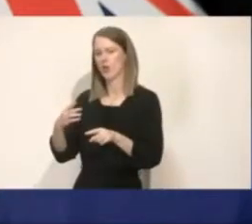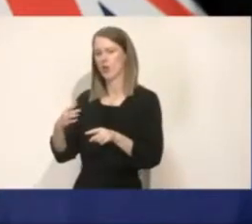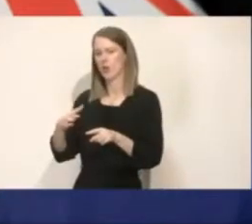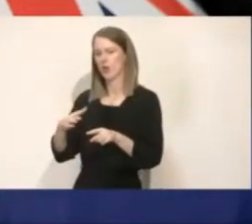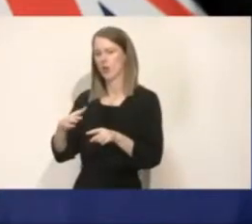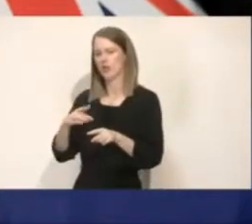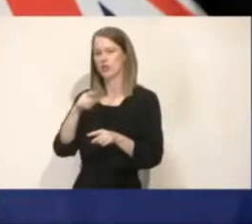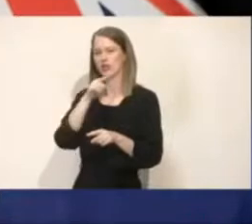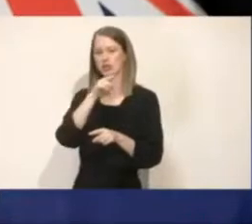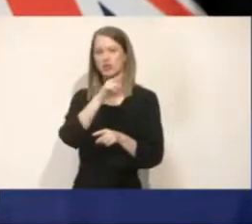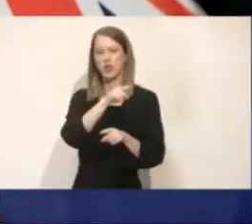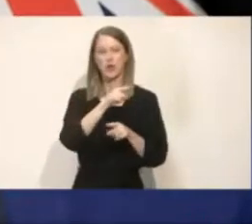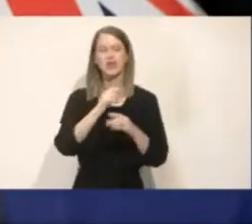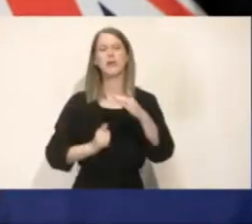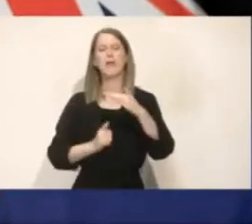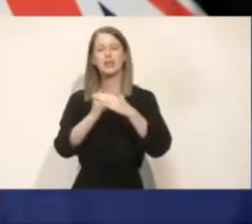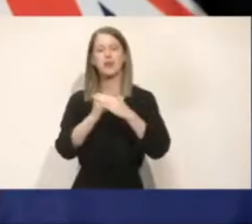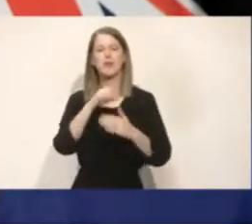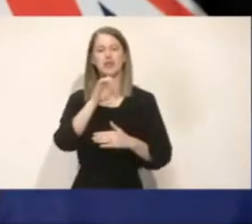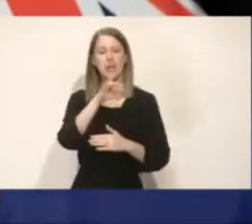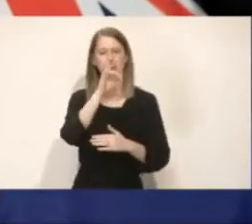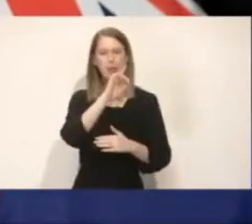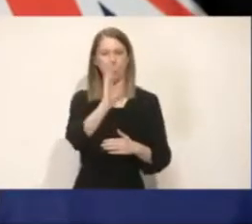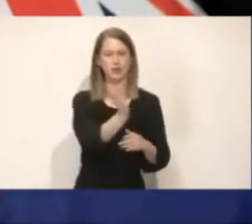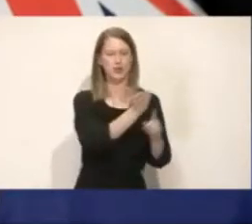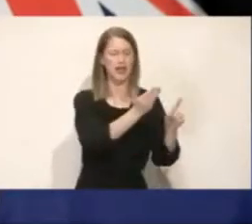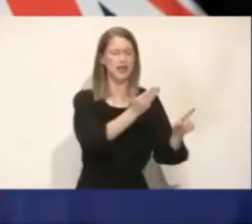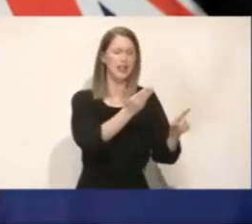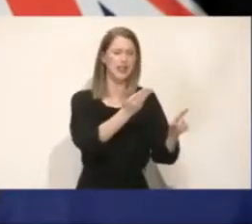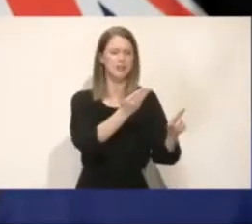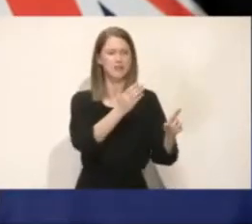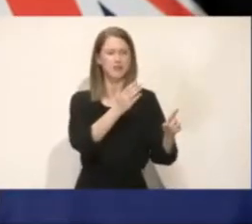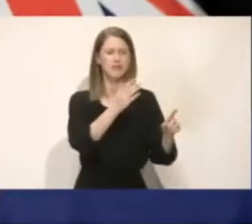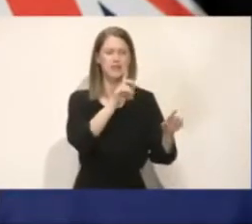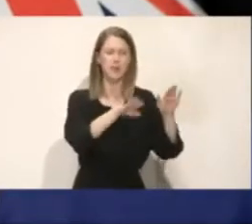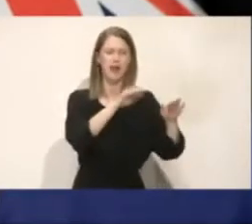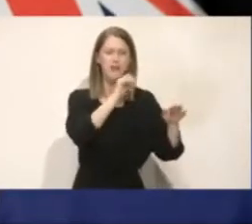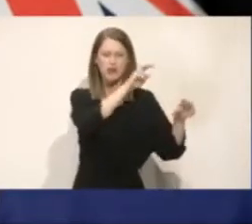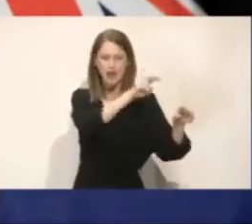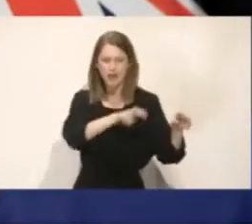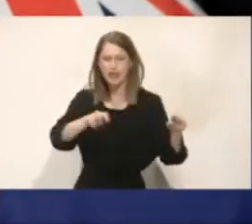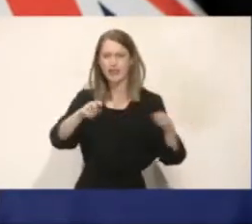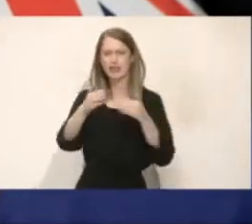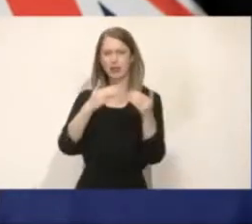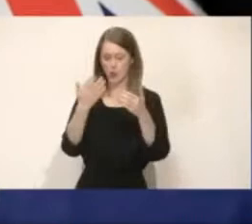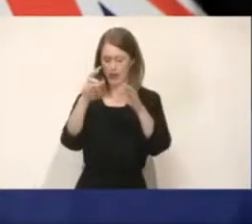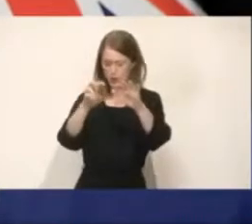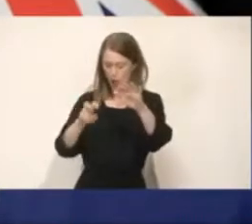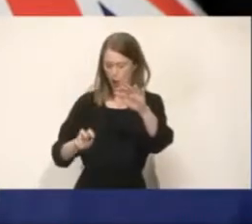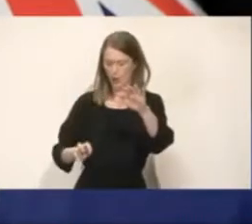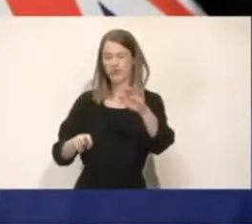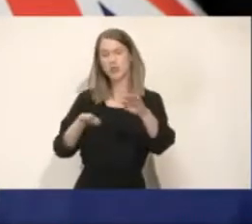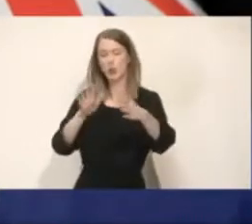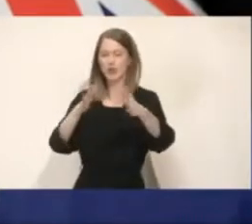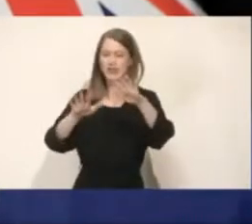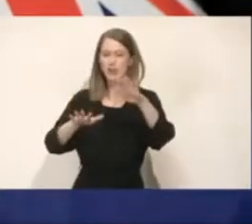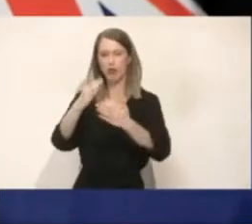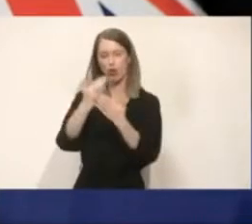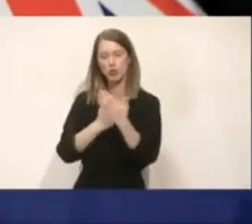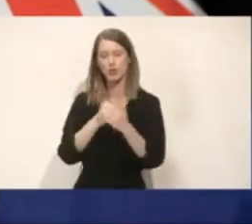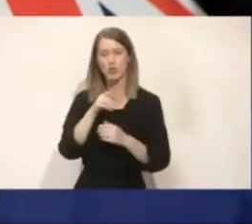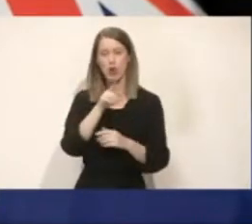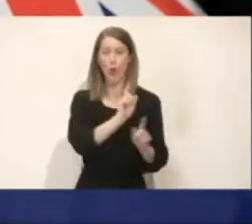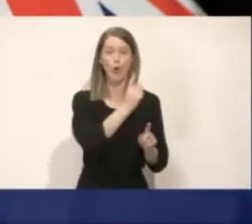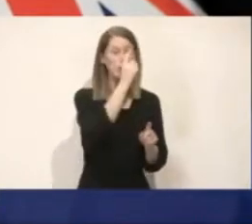in hospitality venues. And so if people are travelling outside of Auckland, it's similar wherever they are in the country to what it is in Auckland. You know, people can go